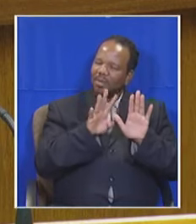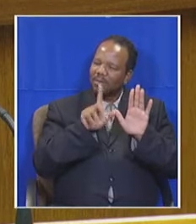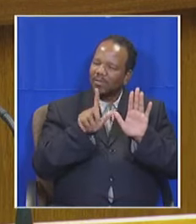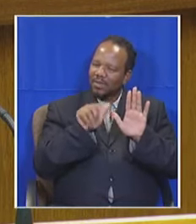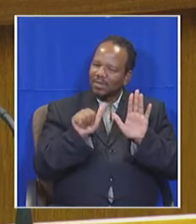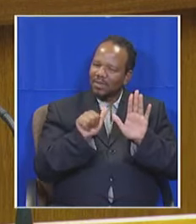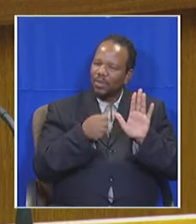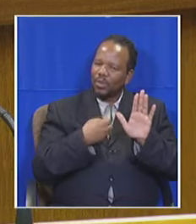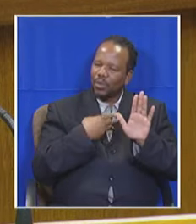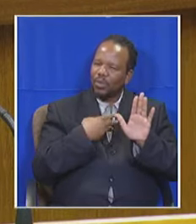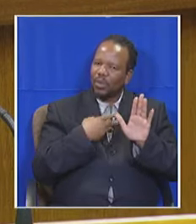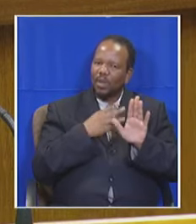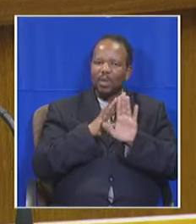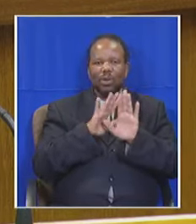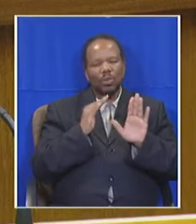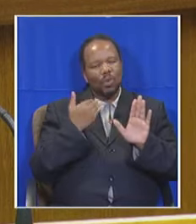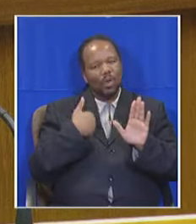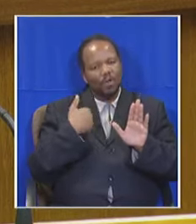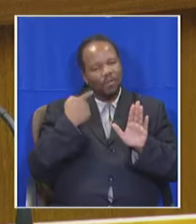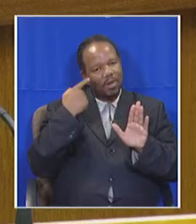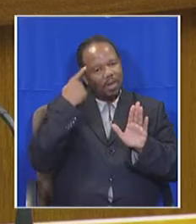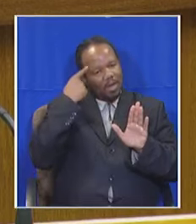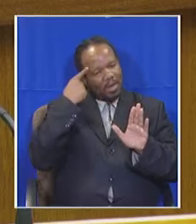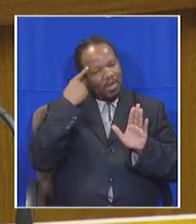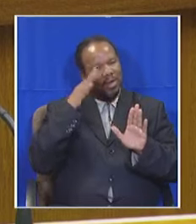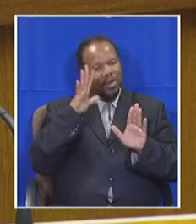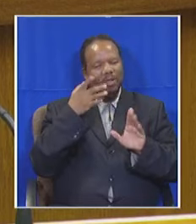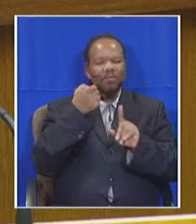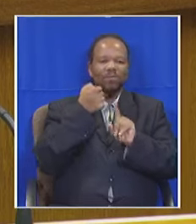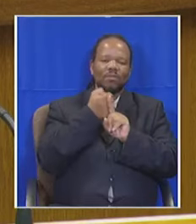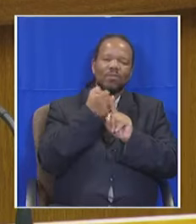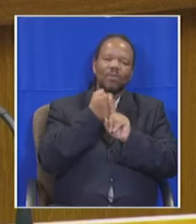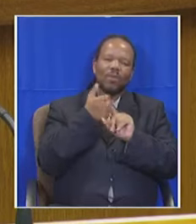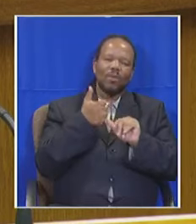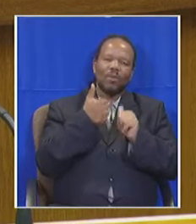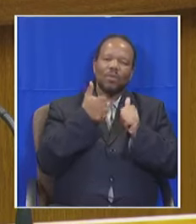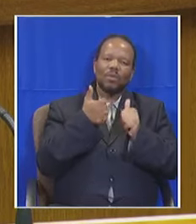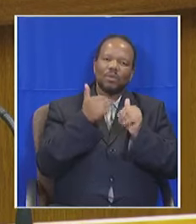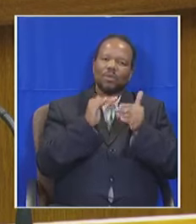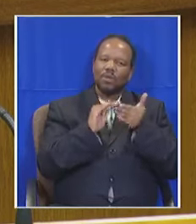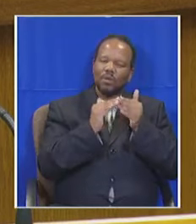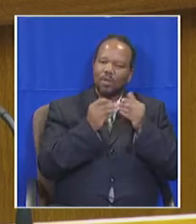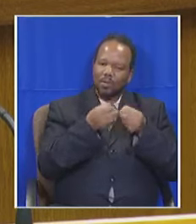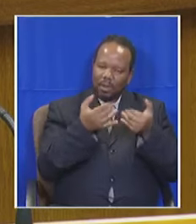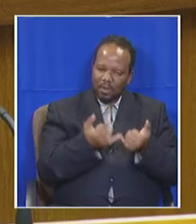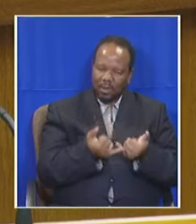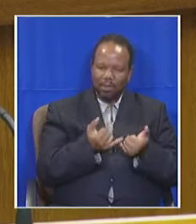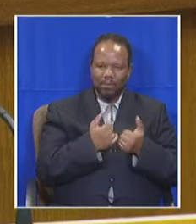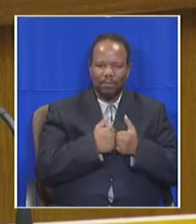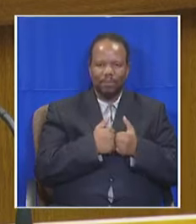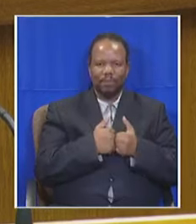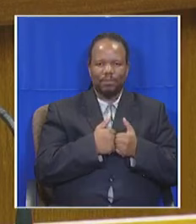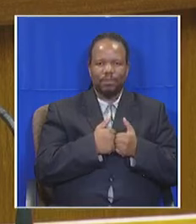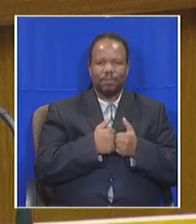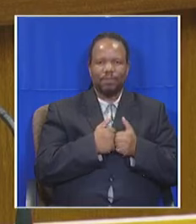and fortitude remind us that our struggle for a just society has just begun. The Agenda